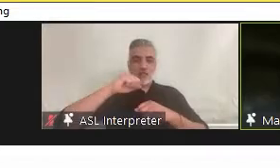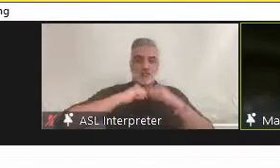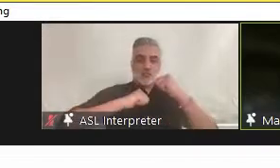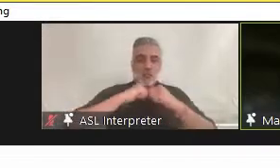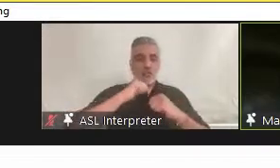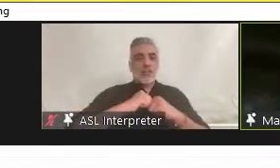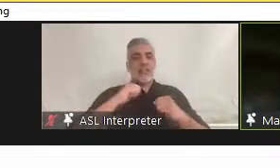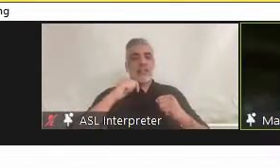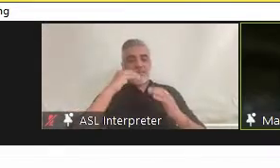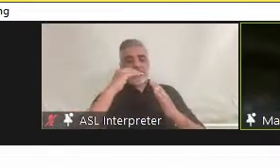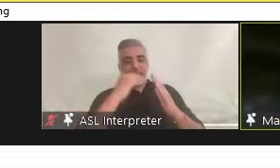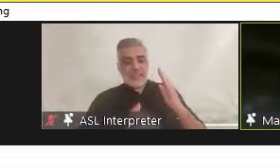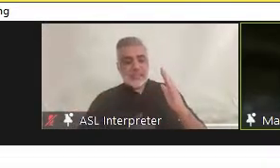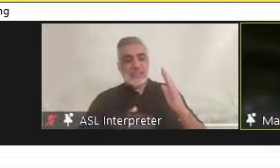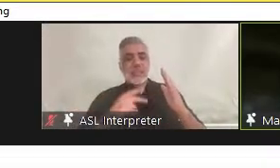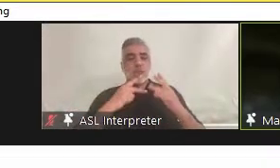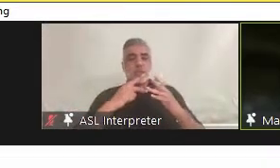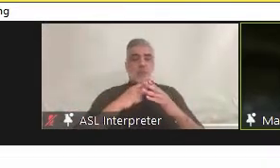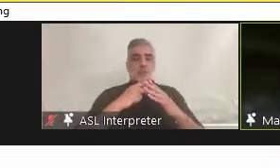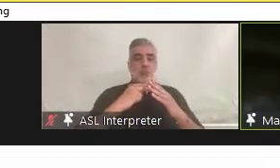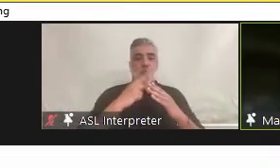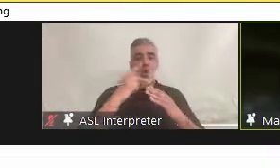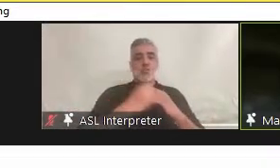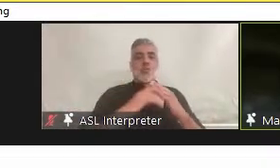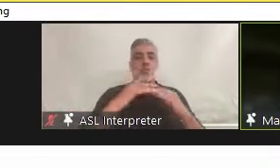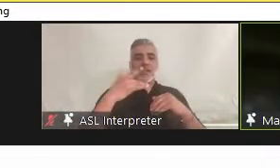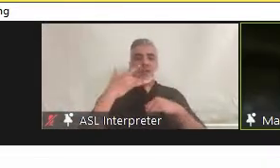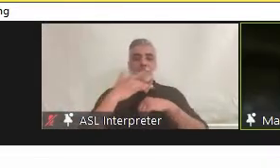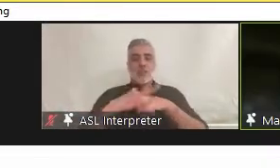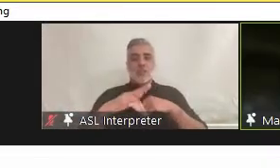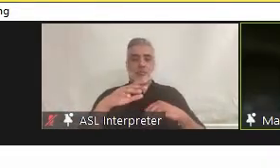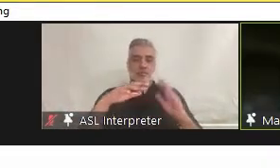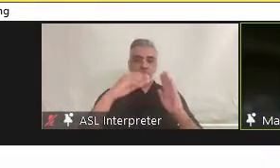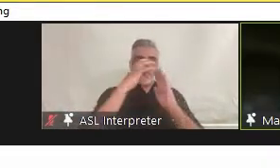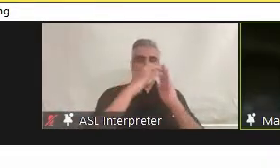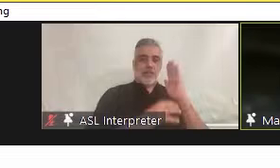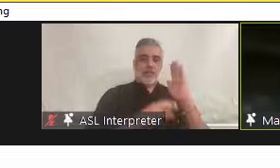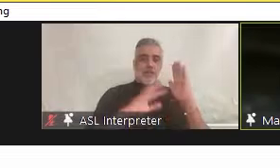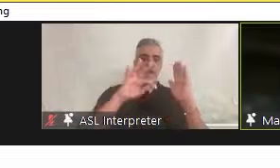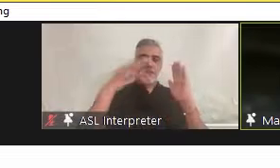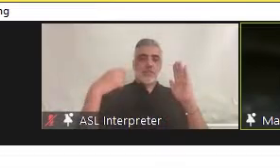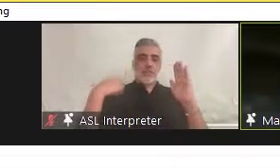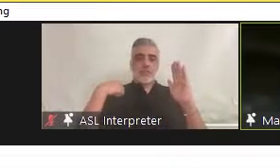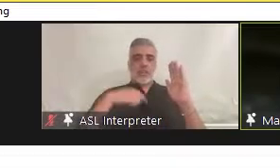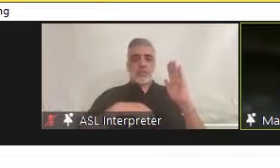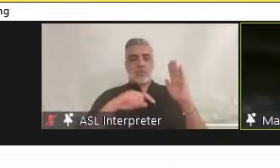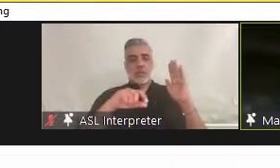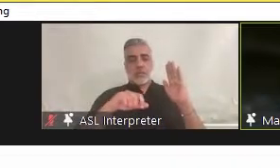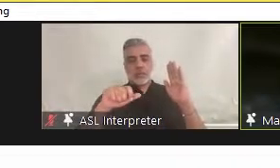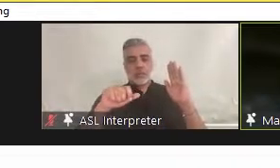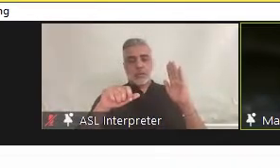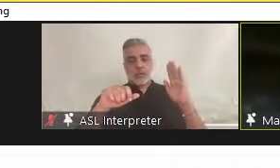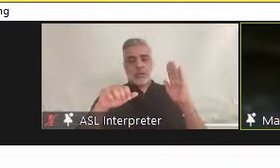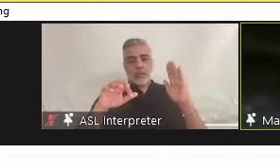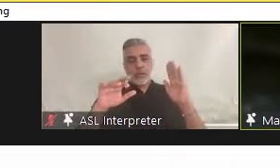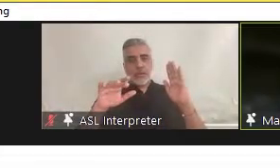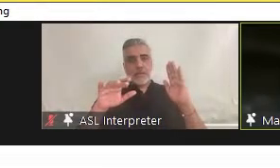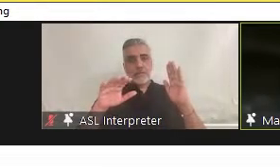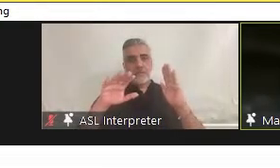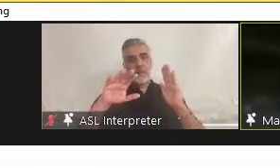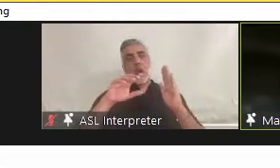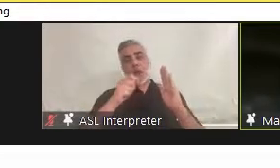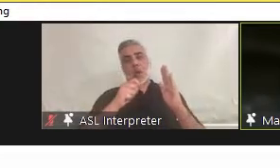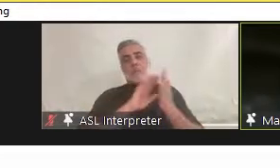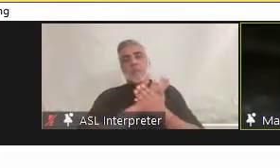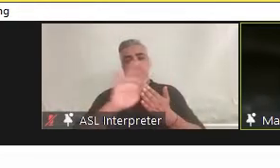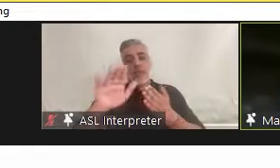will be available also in French and in Spanish and in plain language. And in order to roll